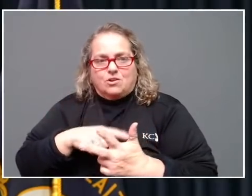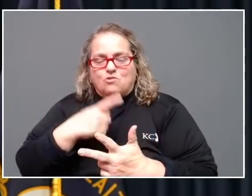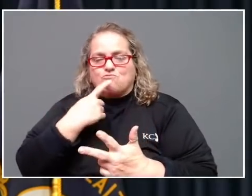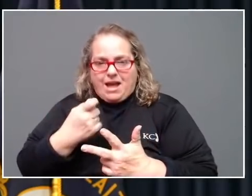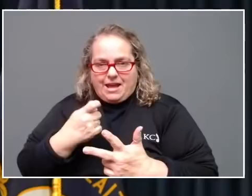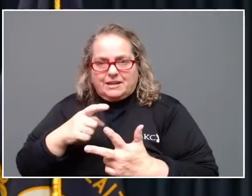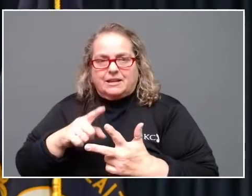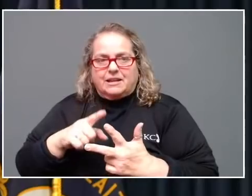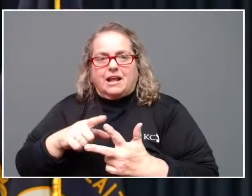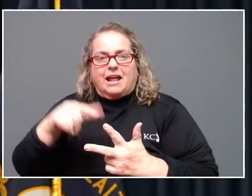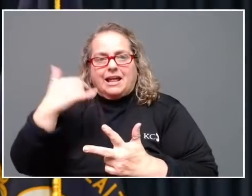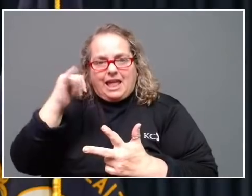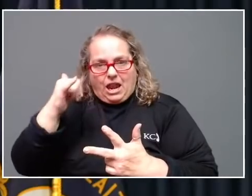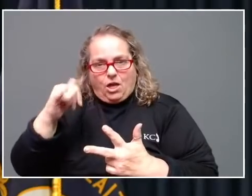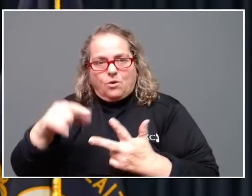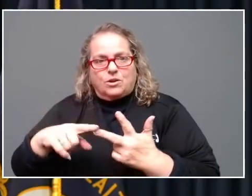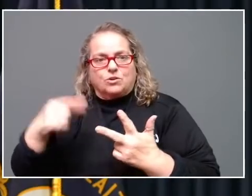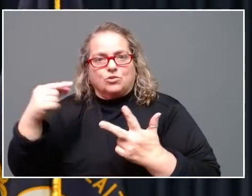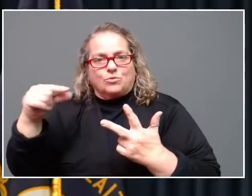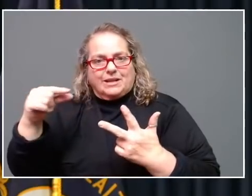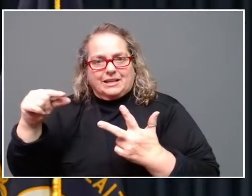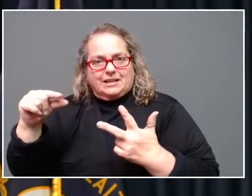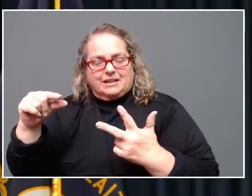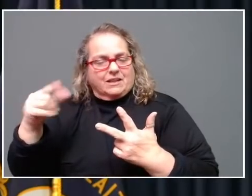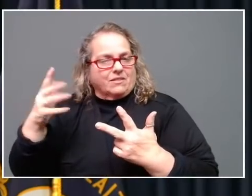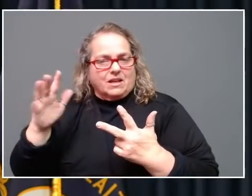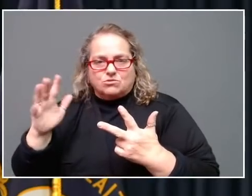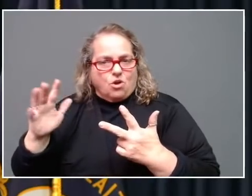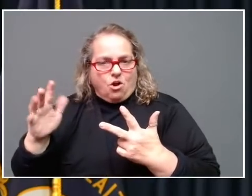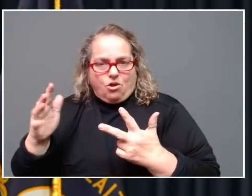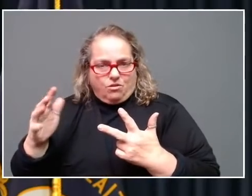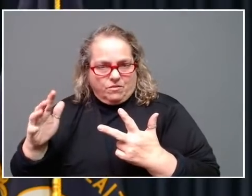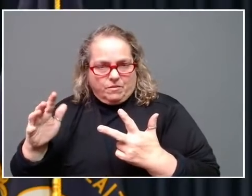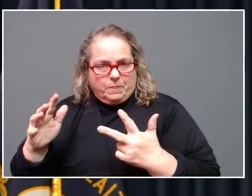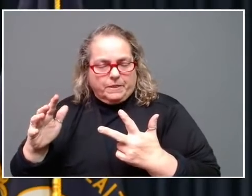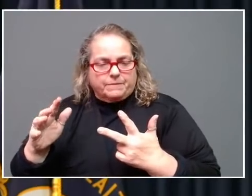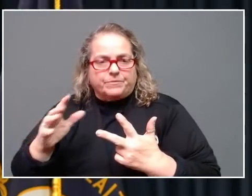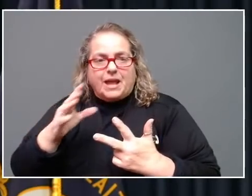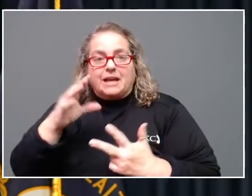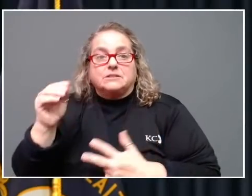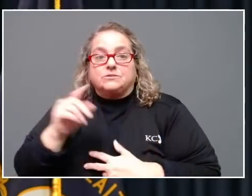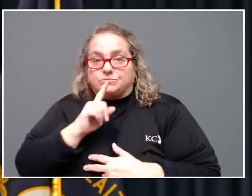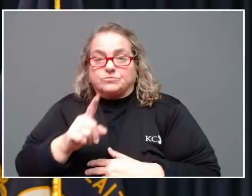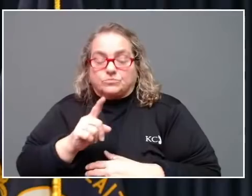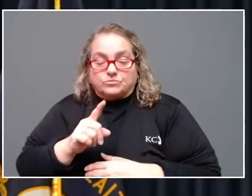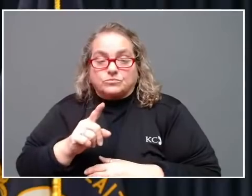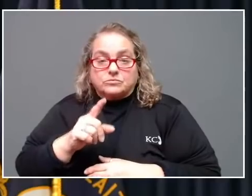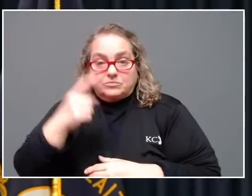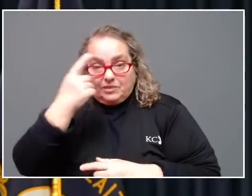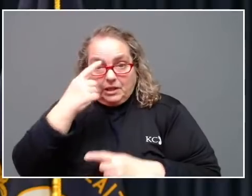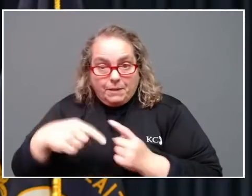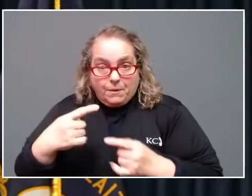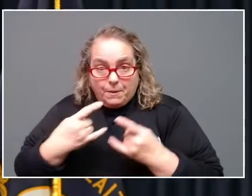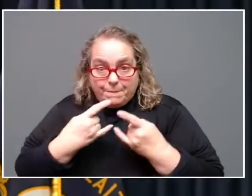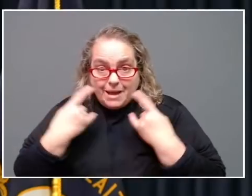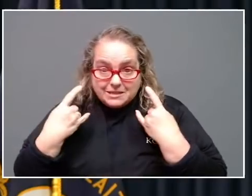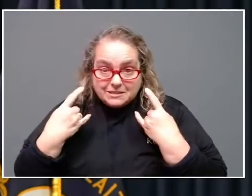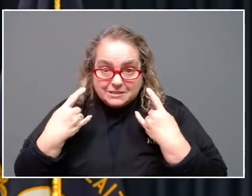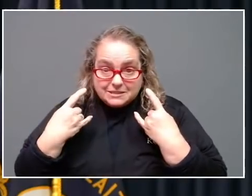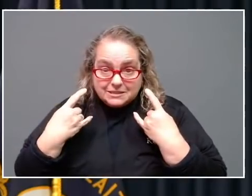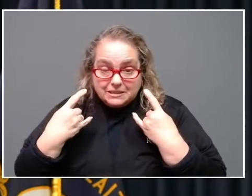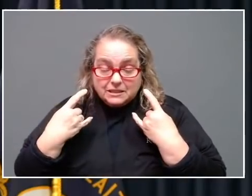the yellow, and the green. And certainly thinking about masking on the whole and what